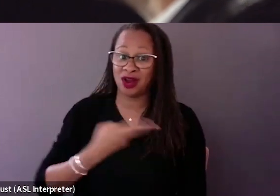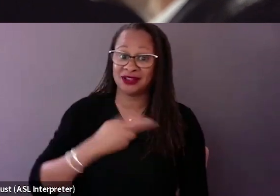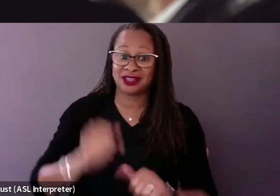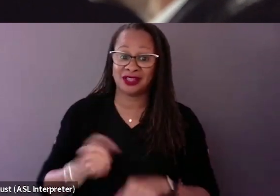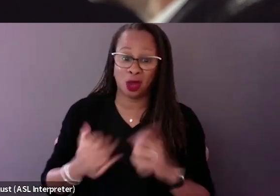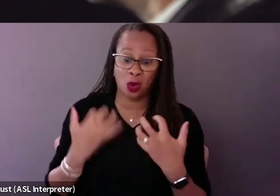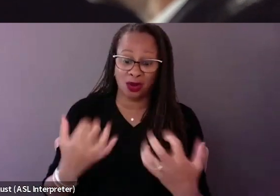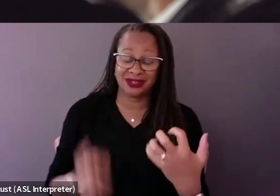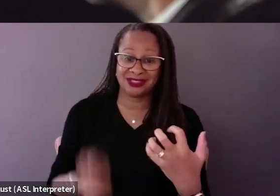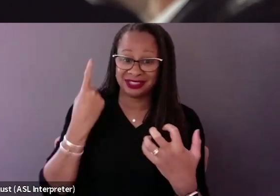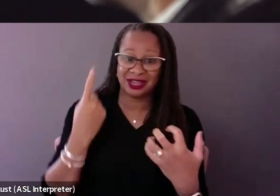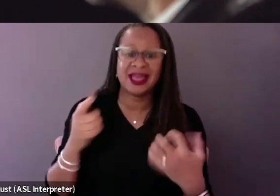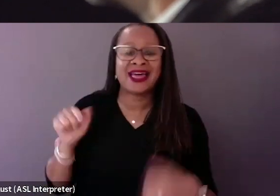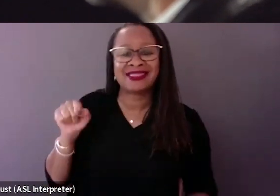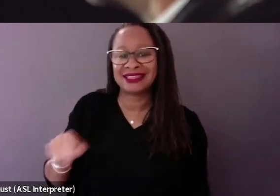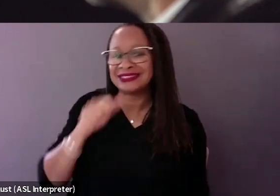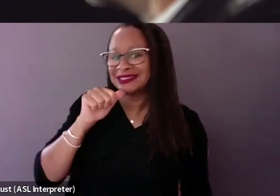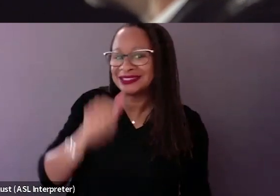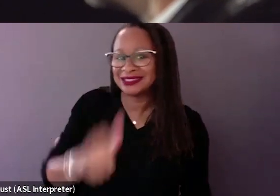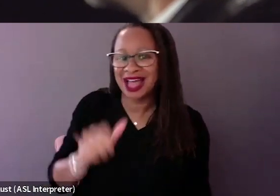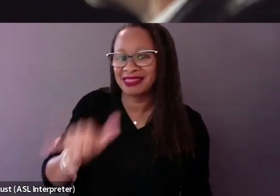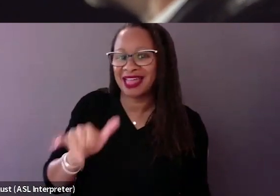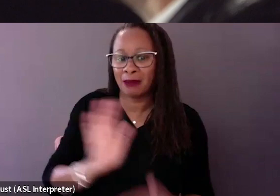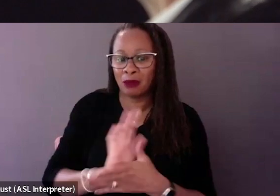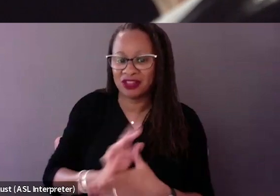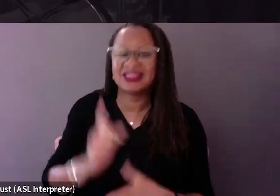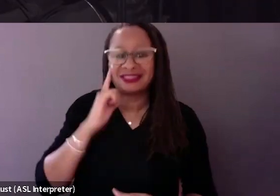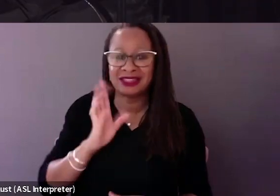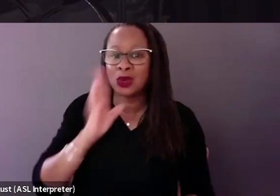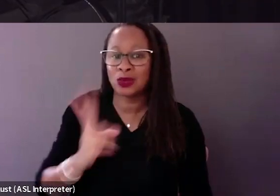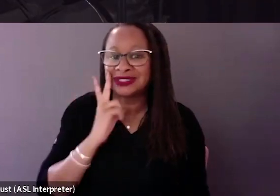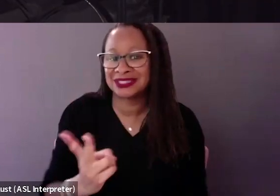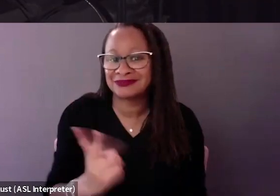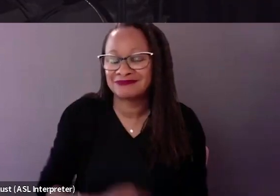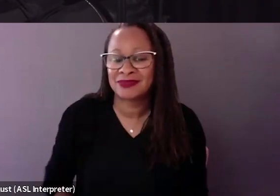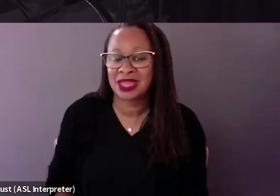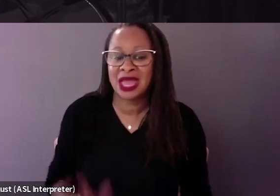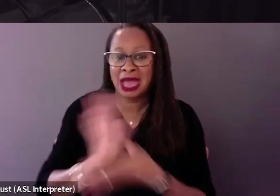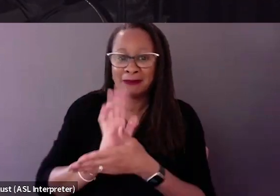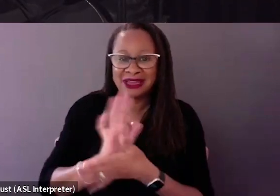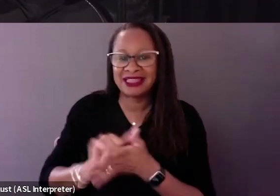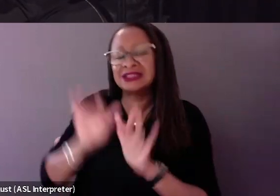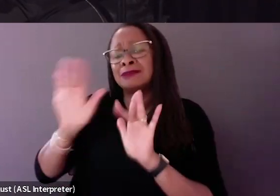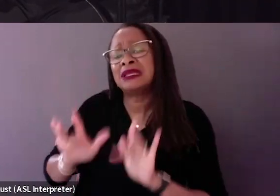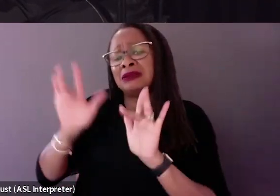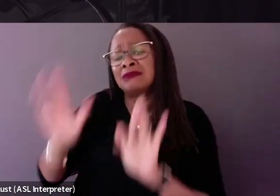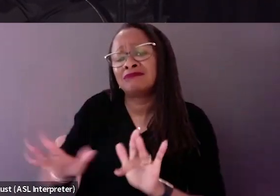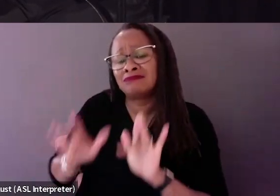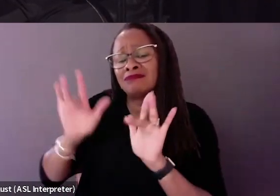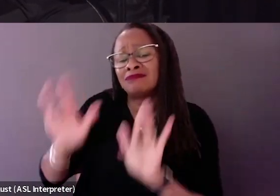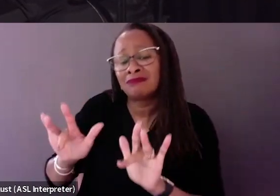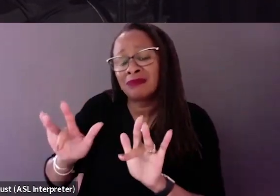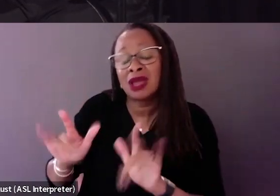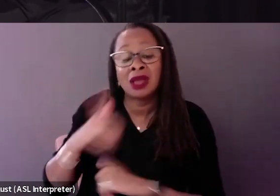understand that this is not that movie that they think they're going to see, a movie that's pitying someone? Because we